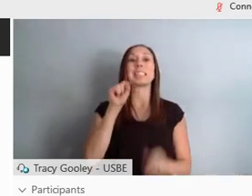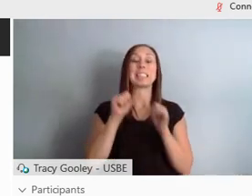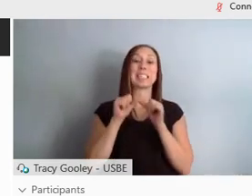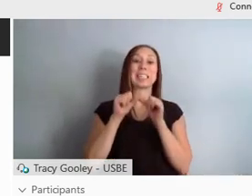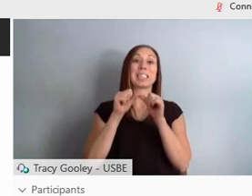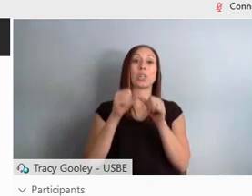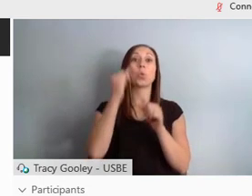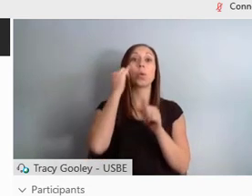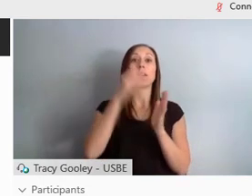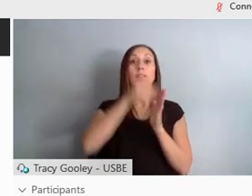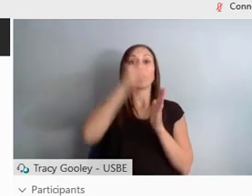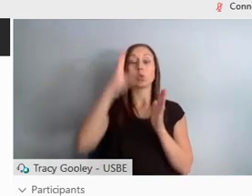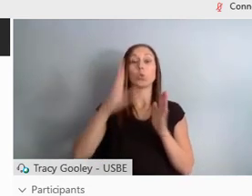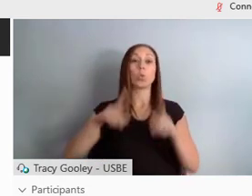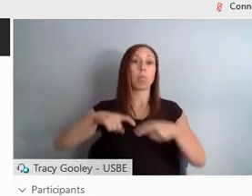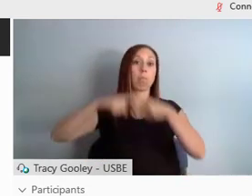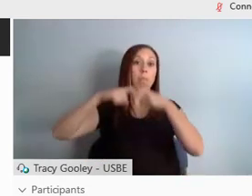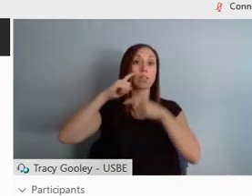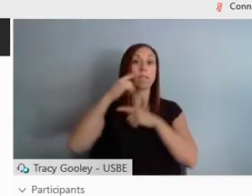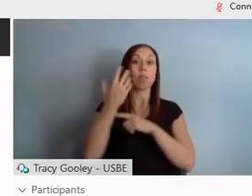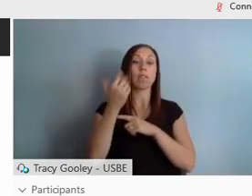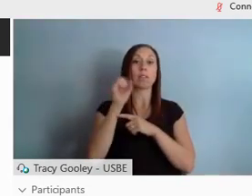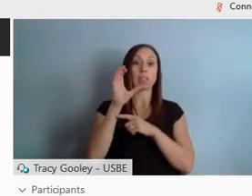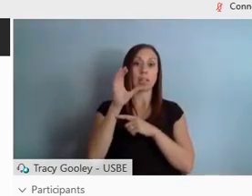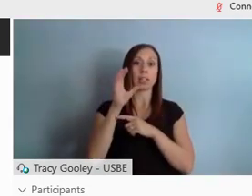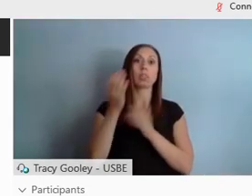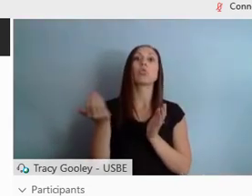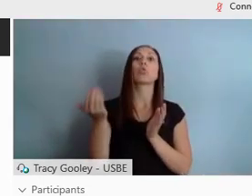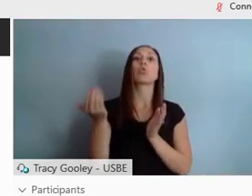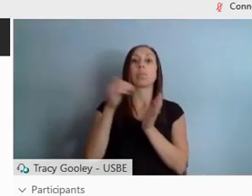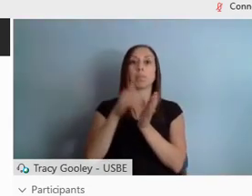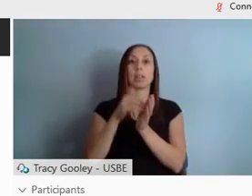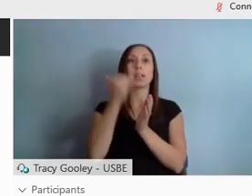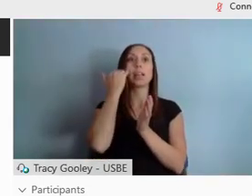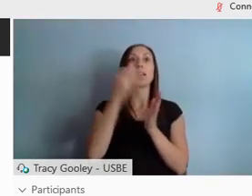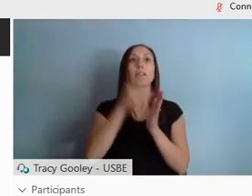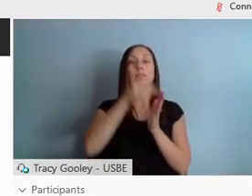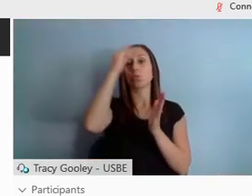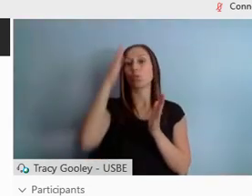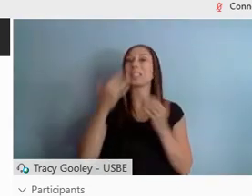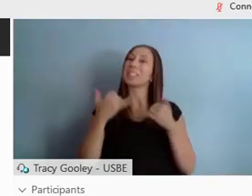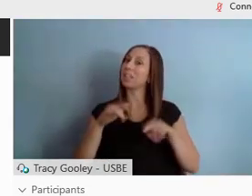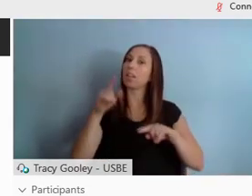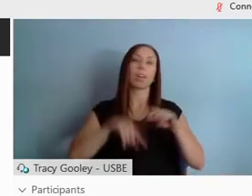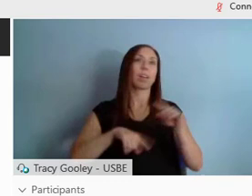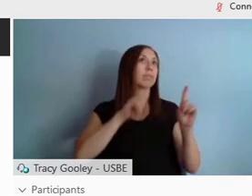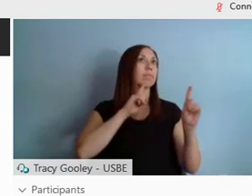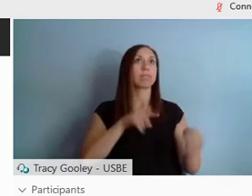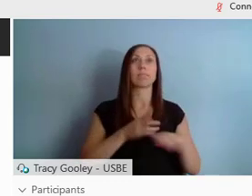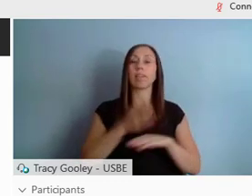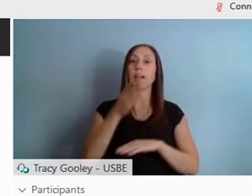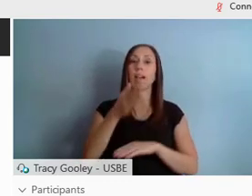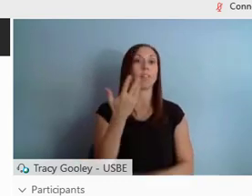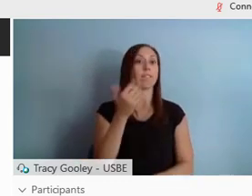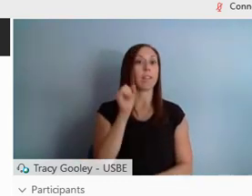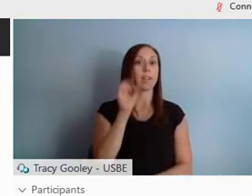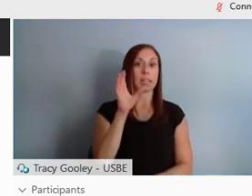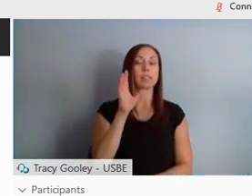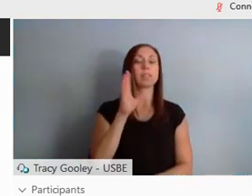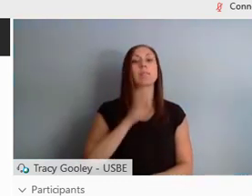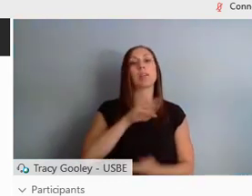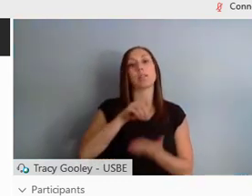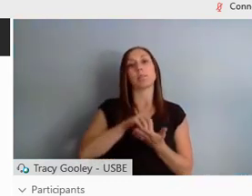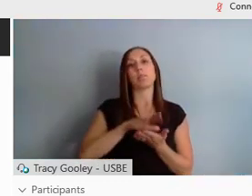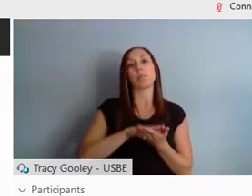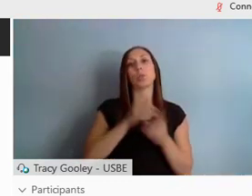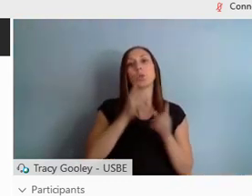pauses for 5 seconds, repeat the instructions. If the student is still unable to respond after 5 seconds, record a